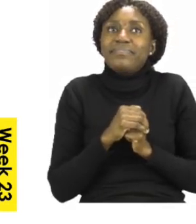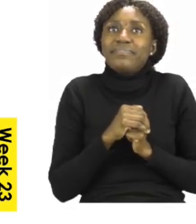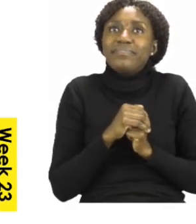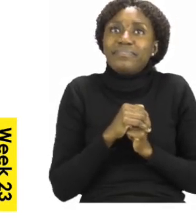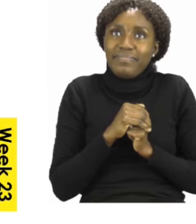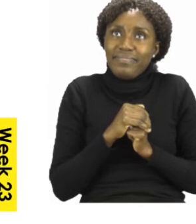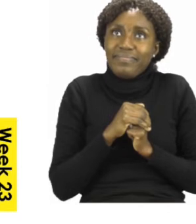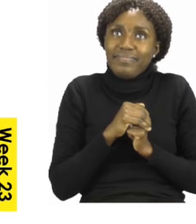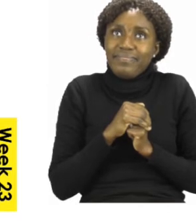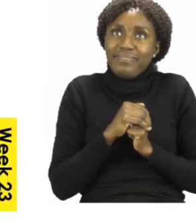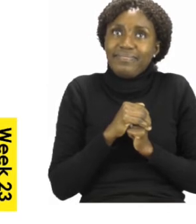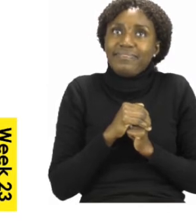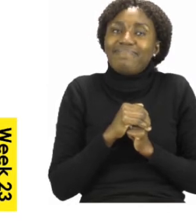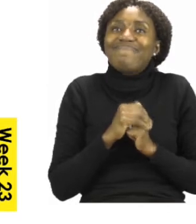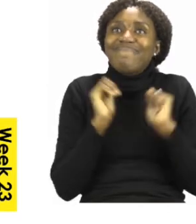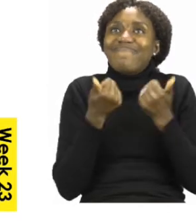Good job.